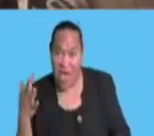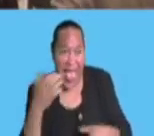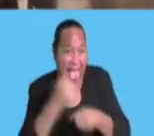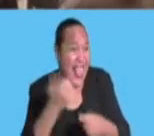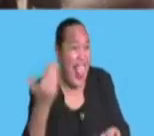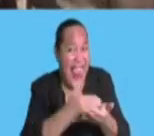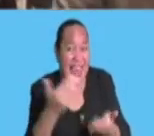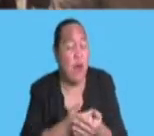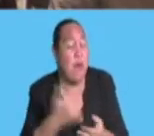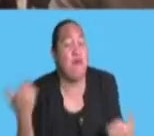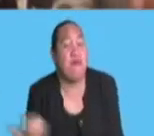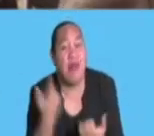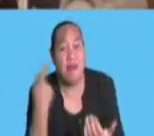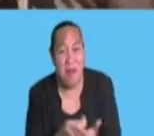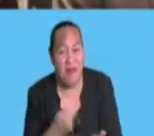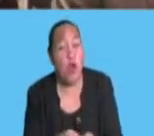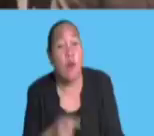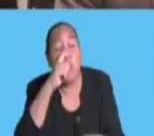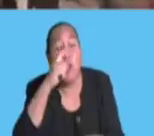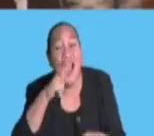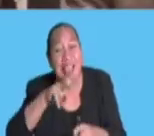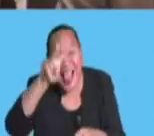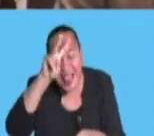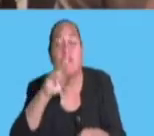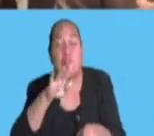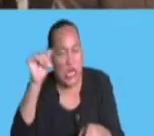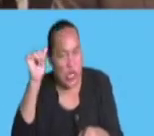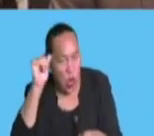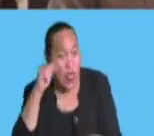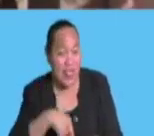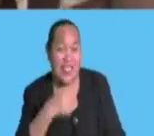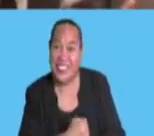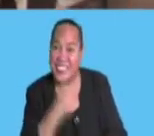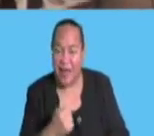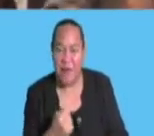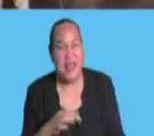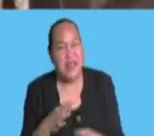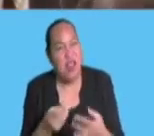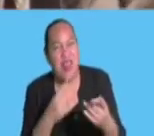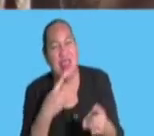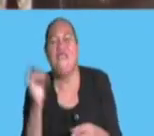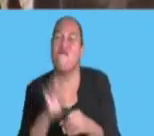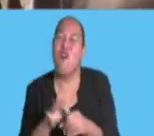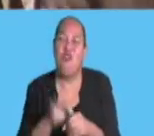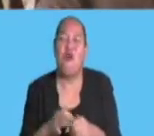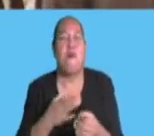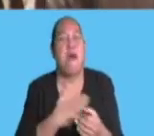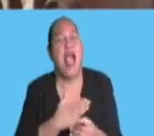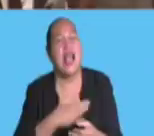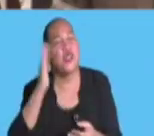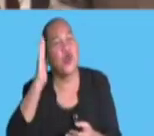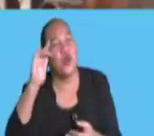others, it'll be a whole lot of money. So the people in Kandavu, they know this government, even though they voted for my schoolmate